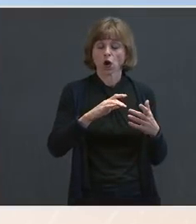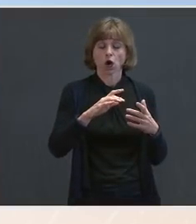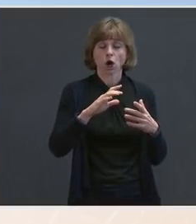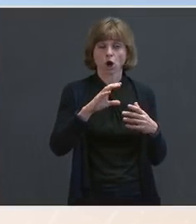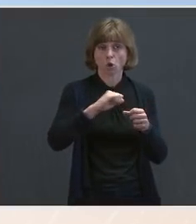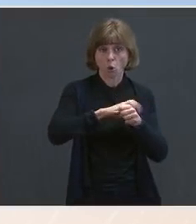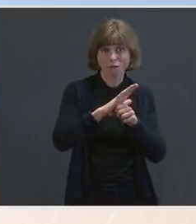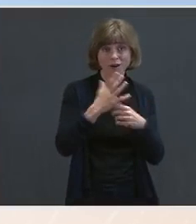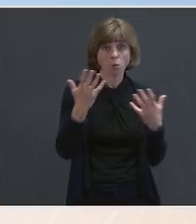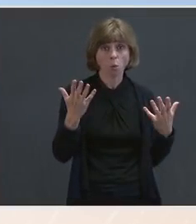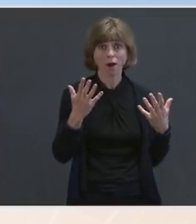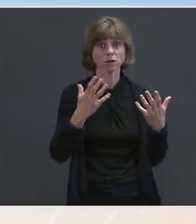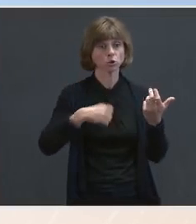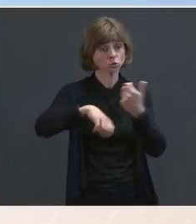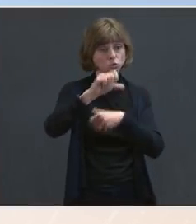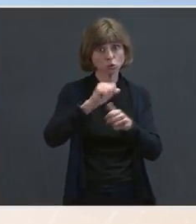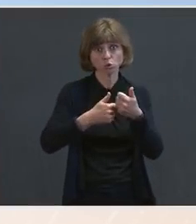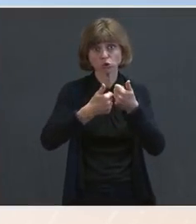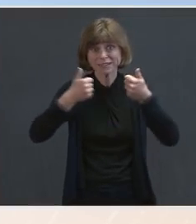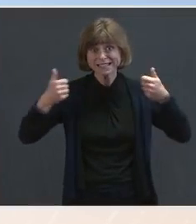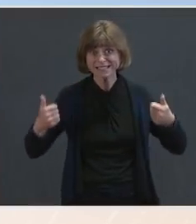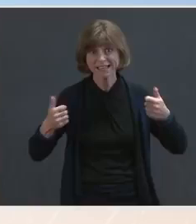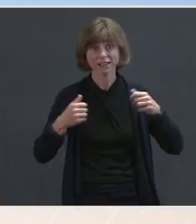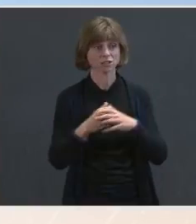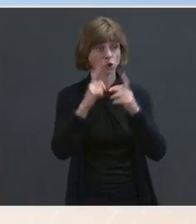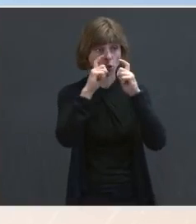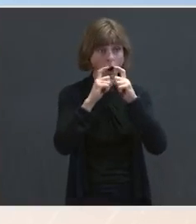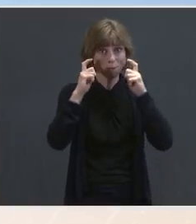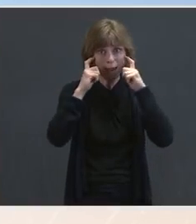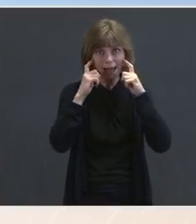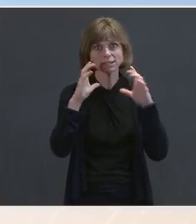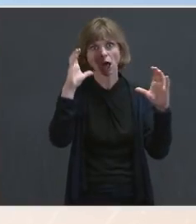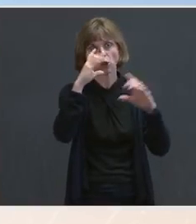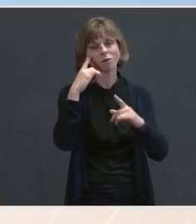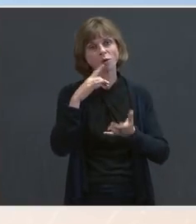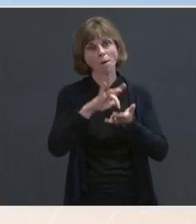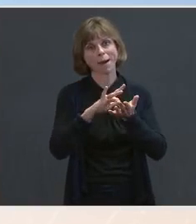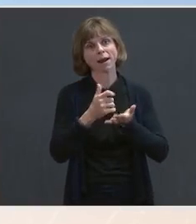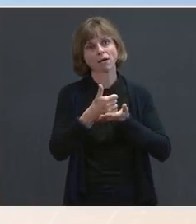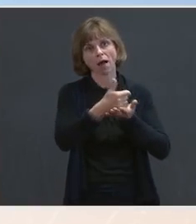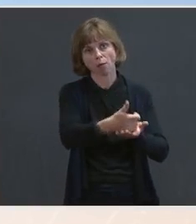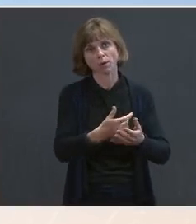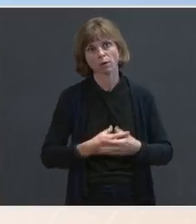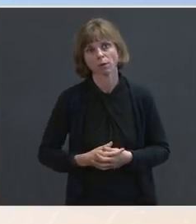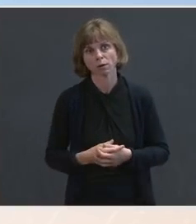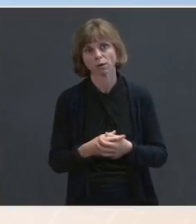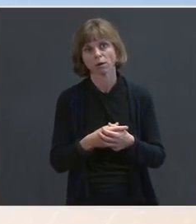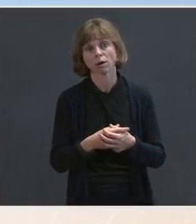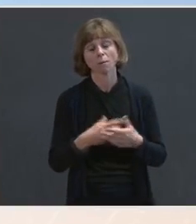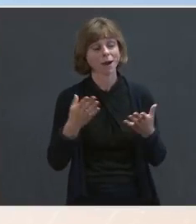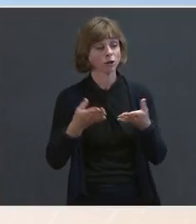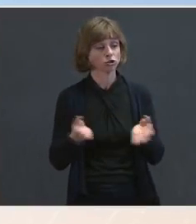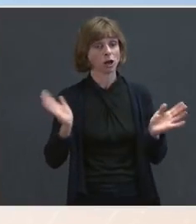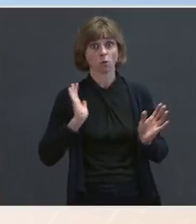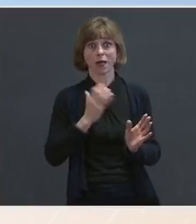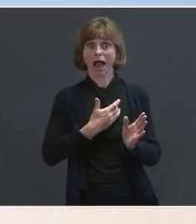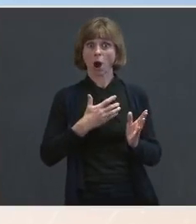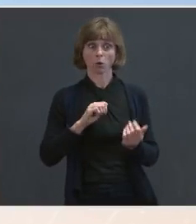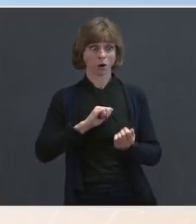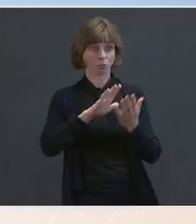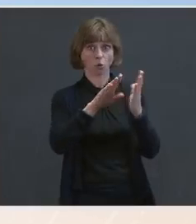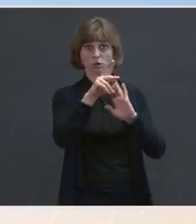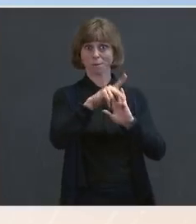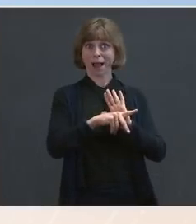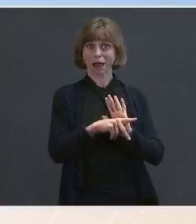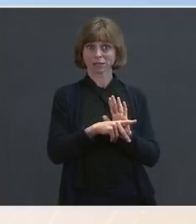and seek medical attention as needed. But, in general, our approach and our policy is to